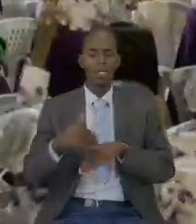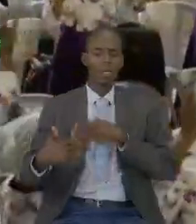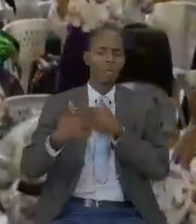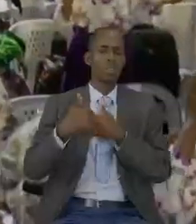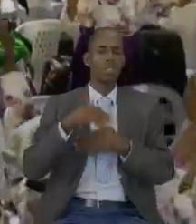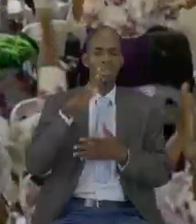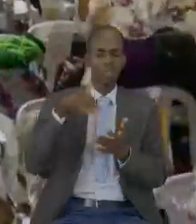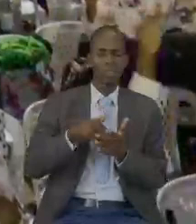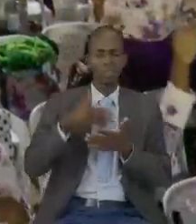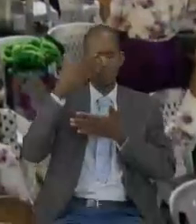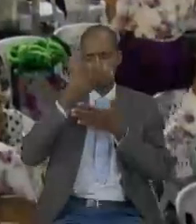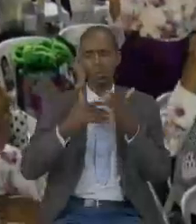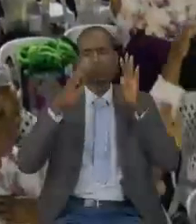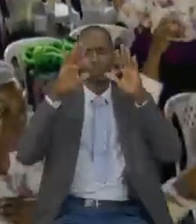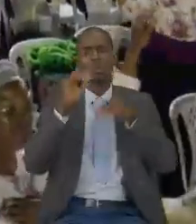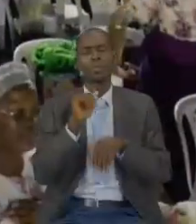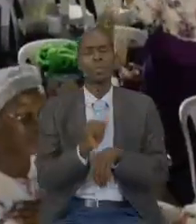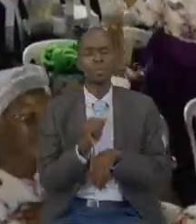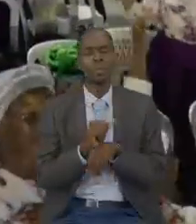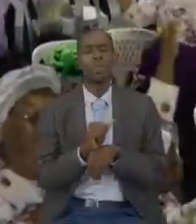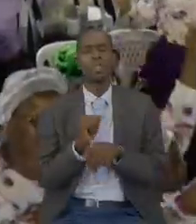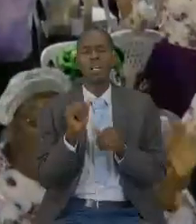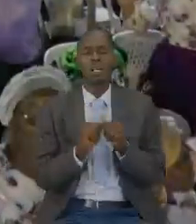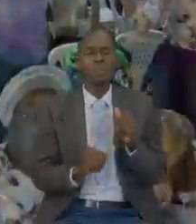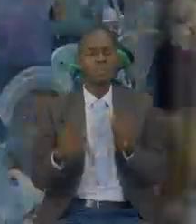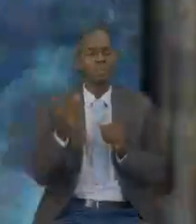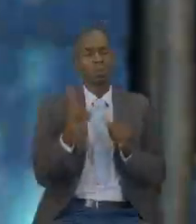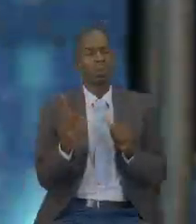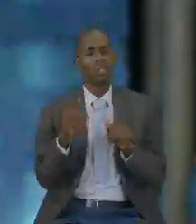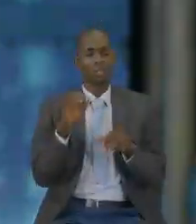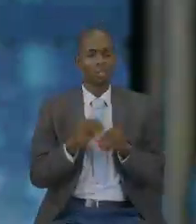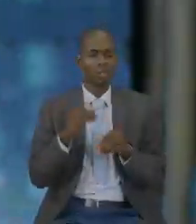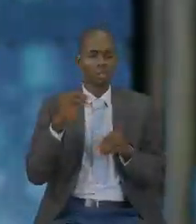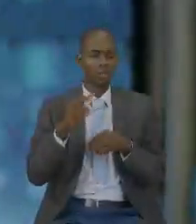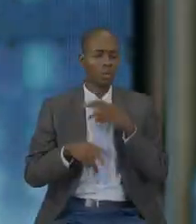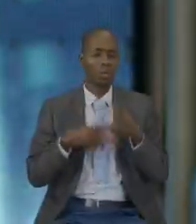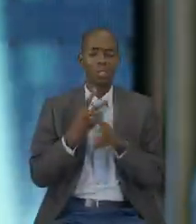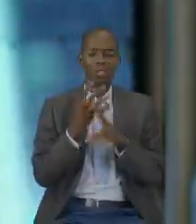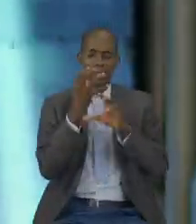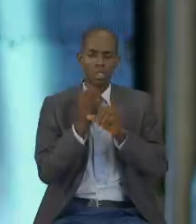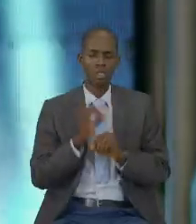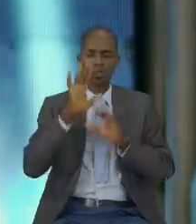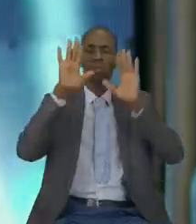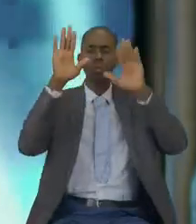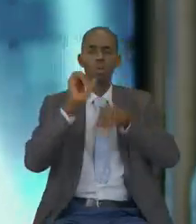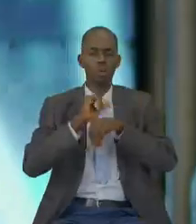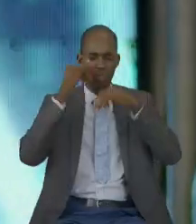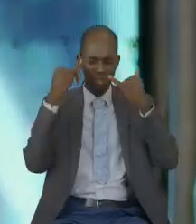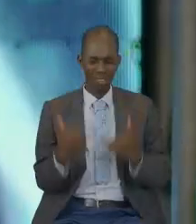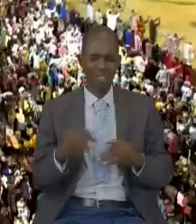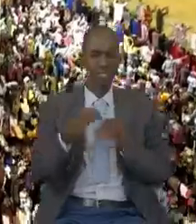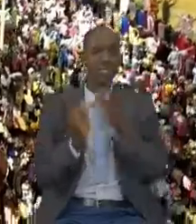in front, miracle. Over the walls, receive your miracle now in